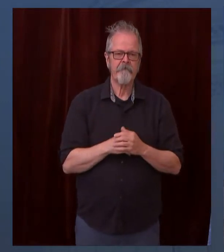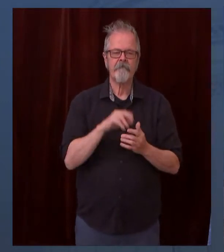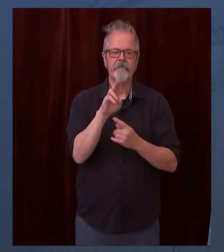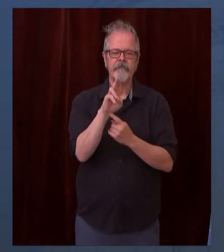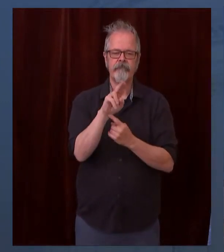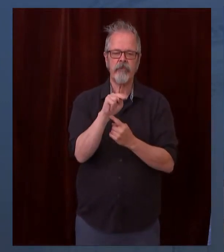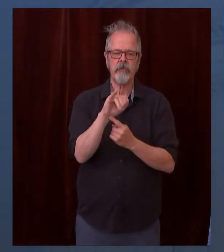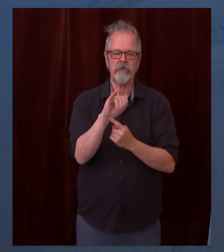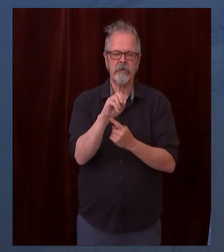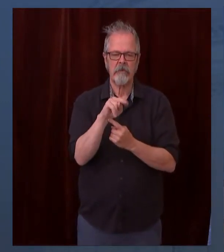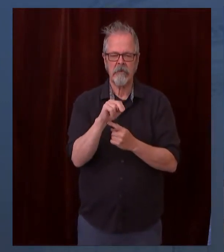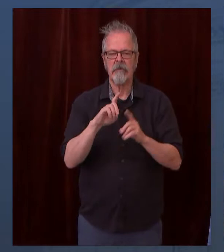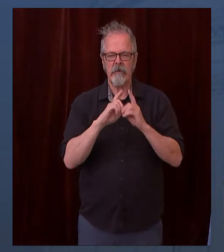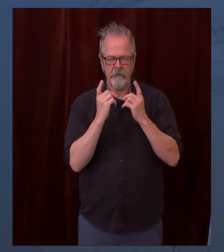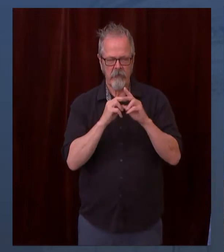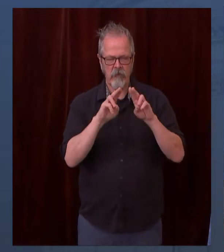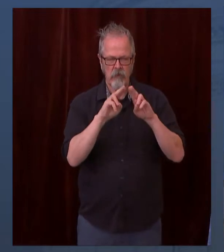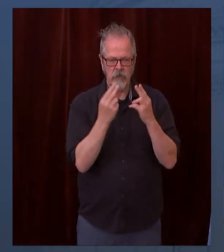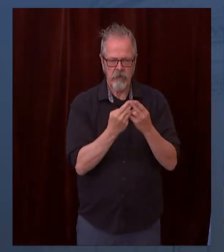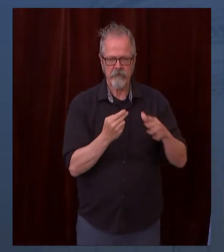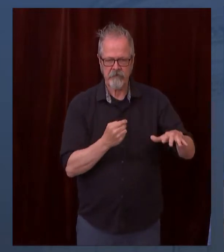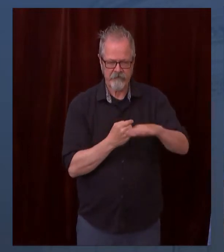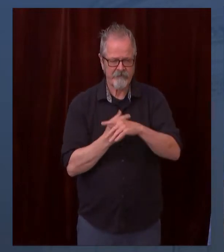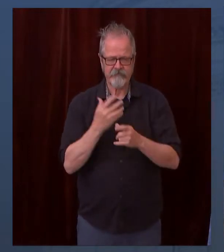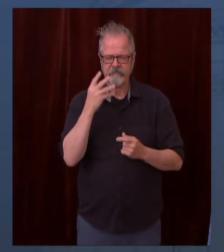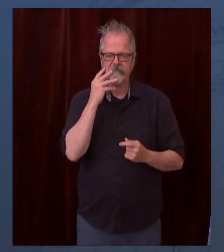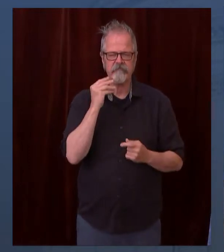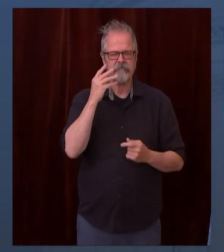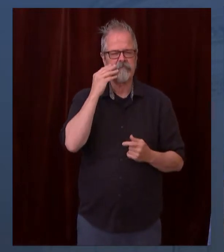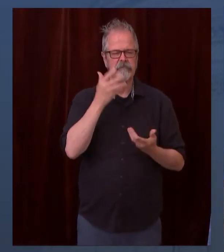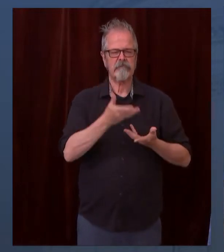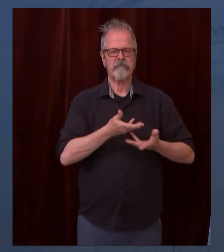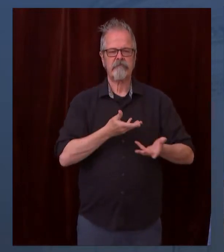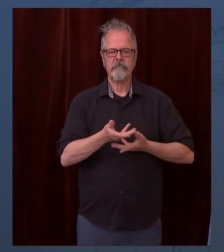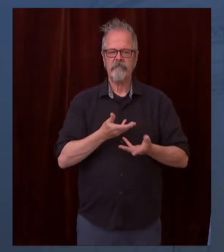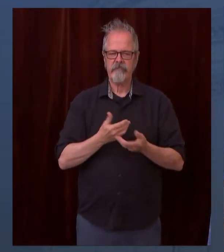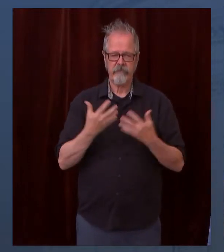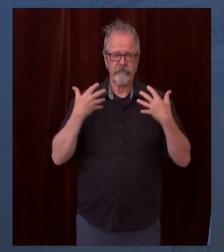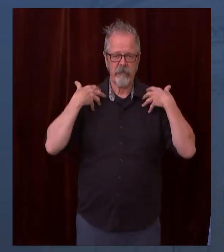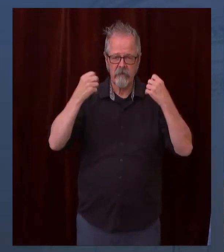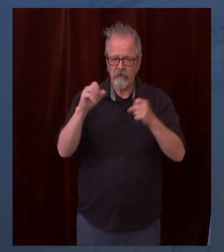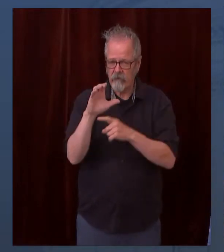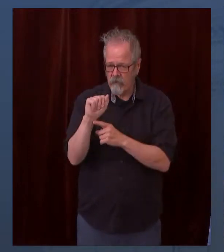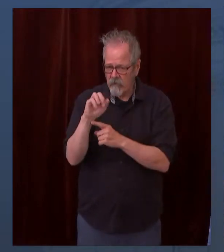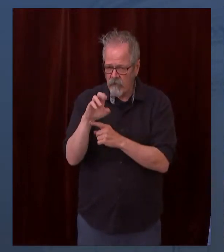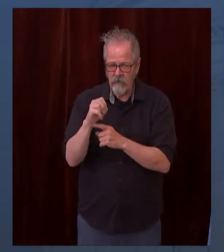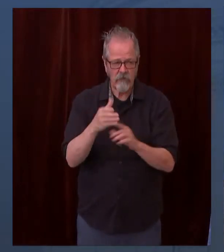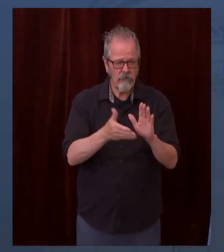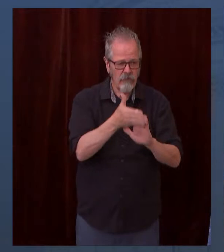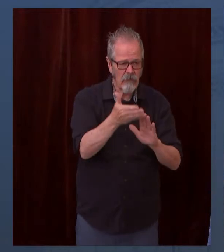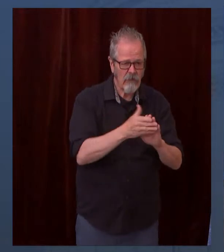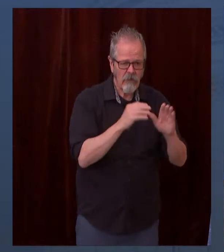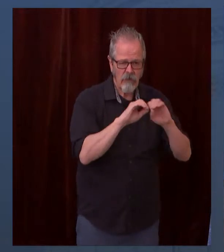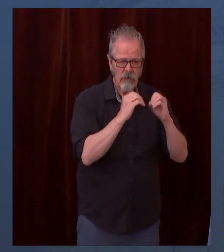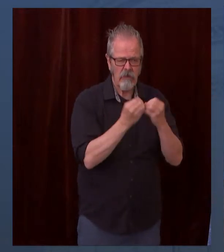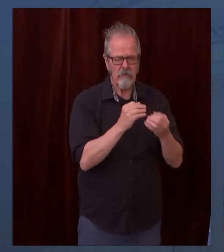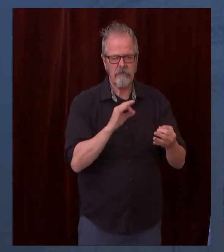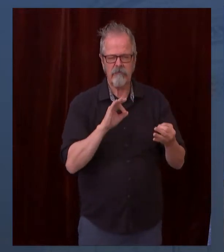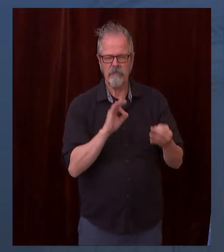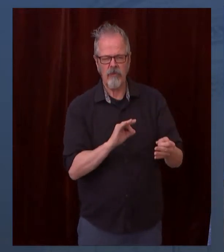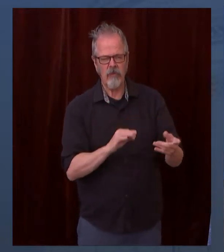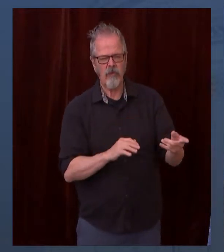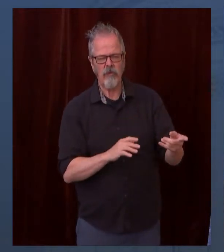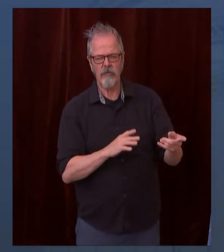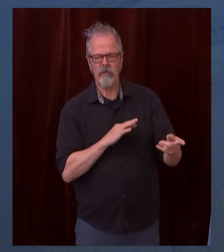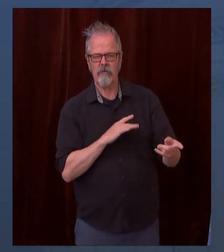sense with vast experience in healthcare that's so important in our efforts. I want to thank Steve Sinclair for his career